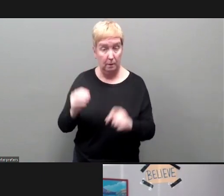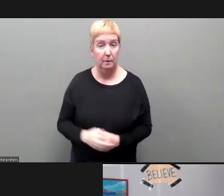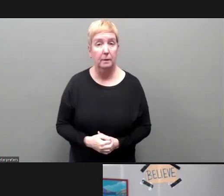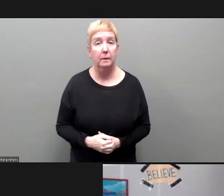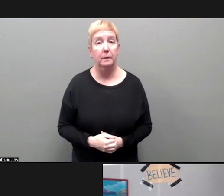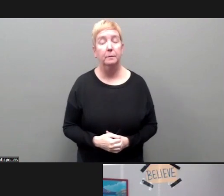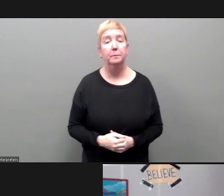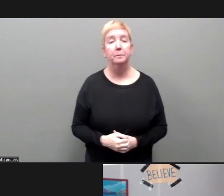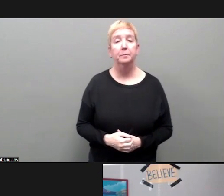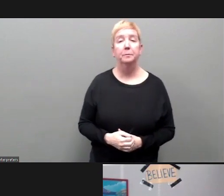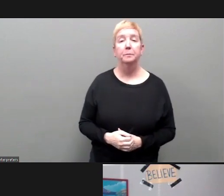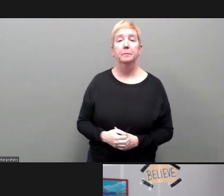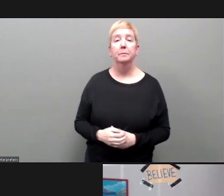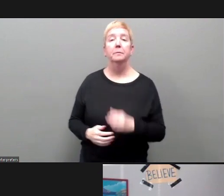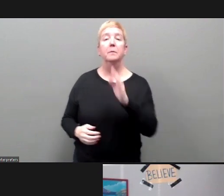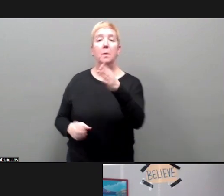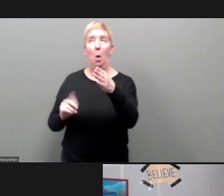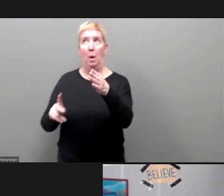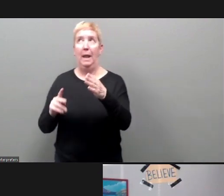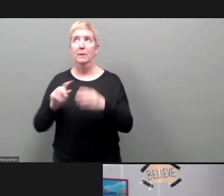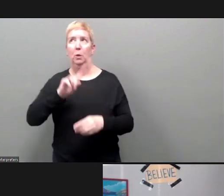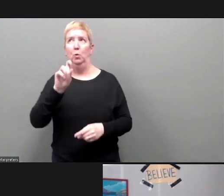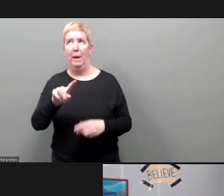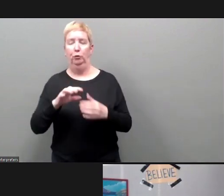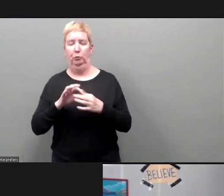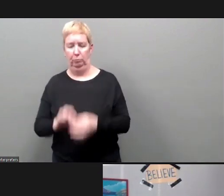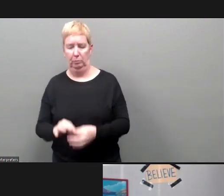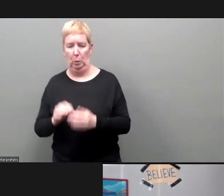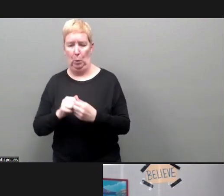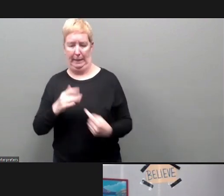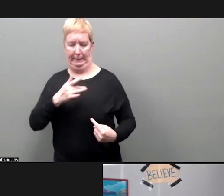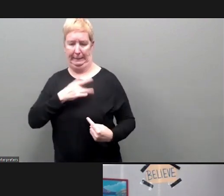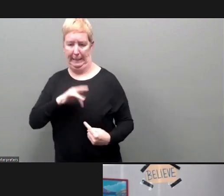So that's really a question about sensitivity. So just a second.